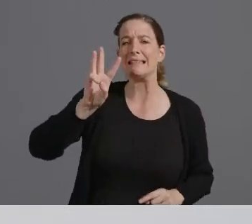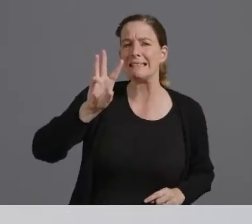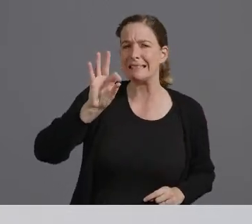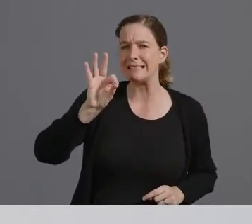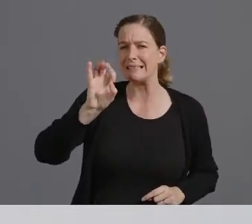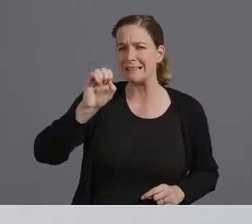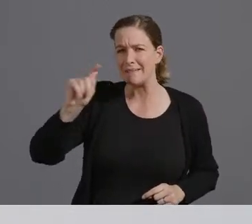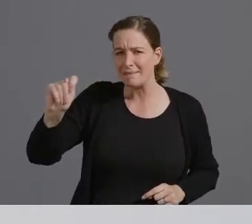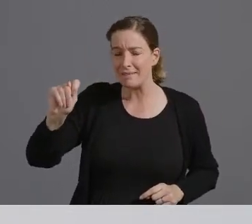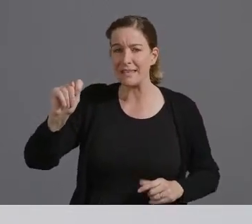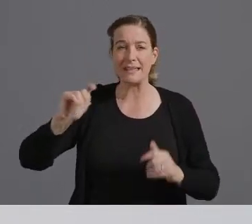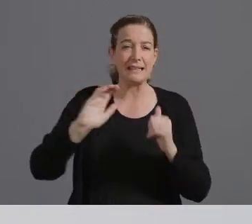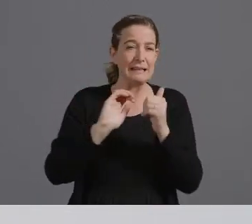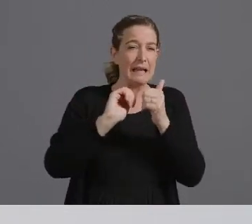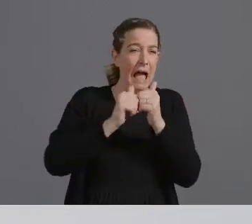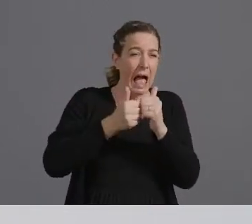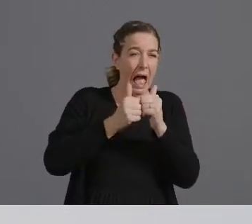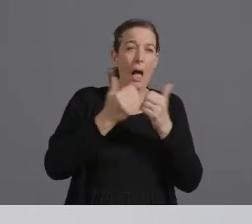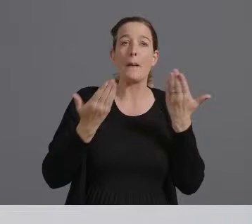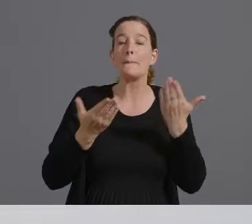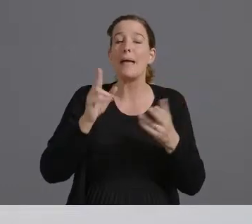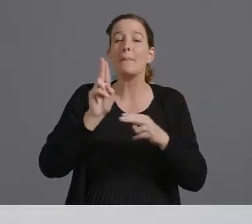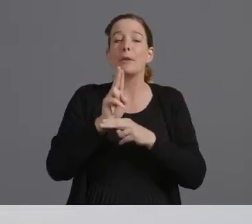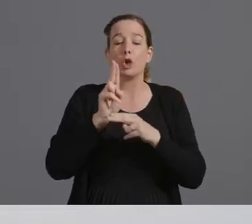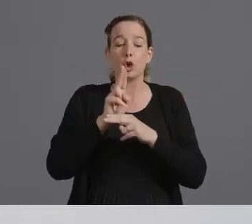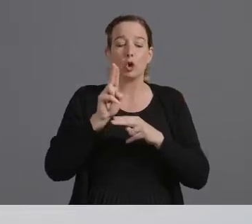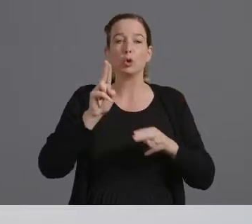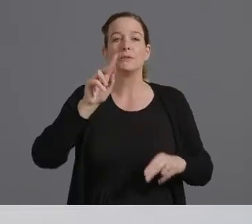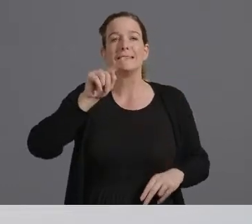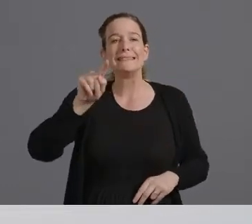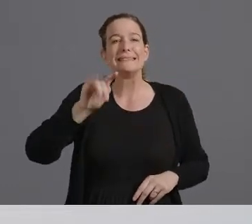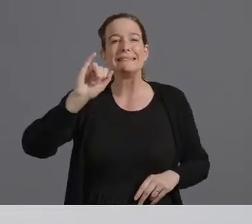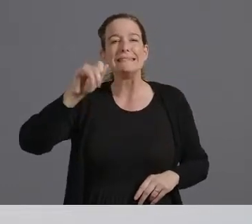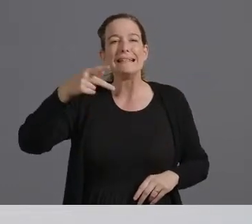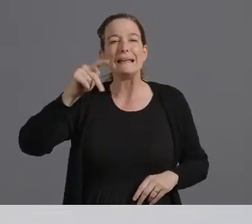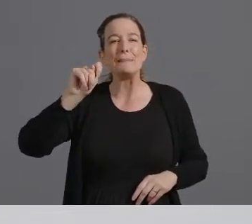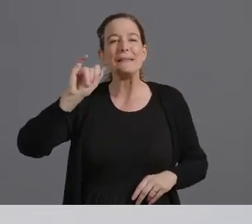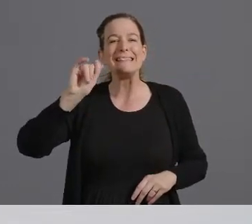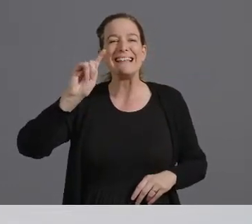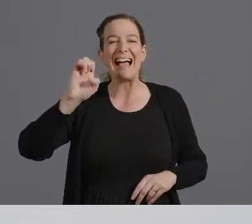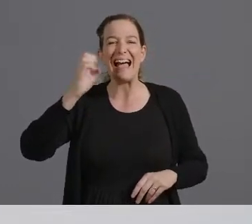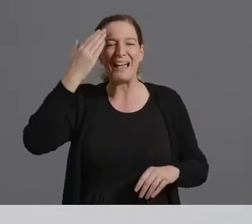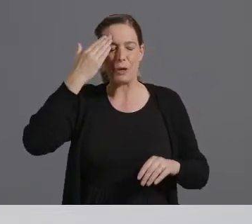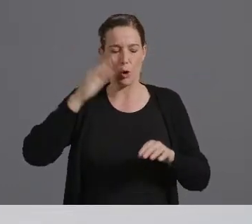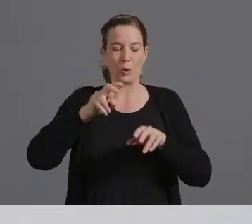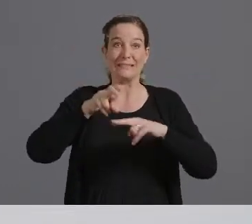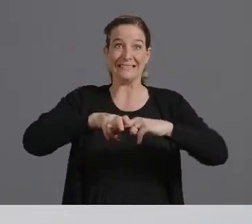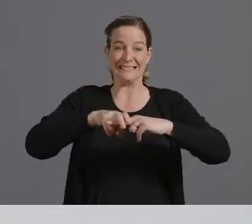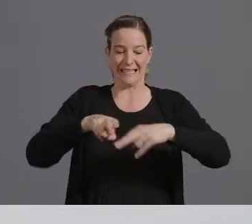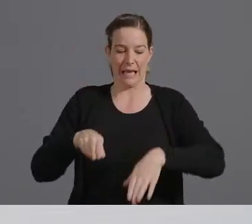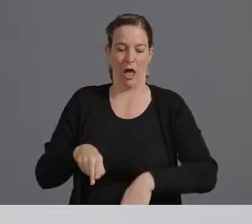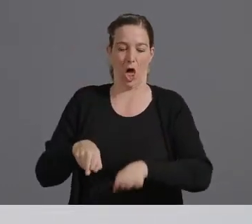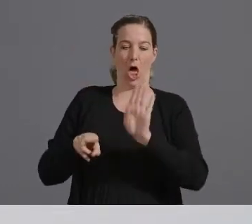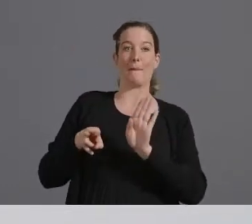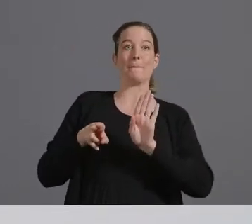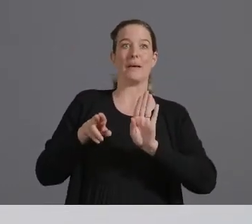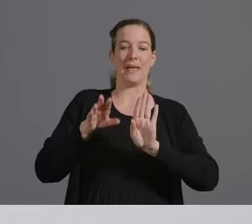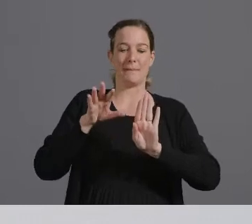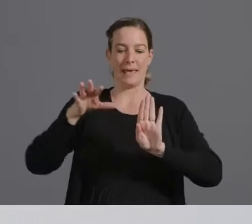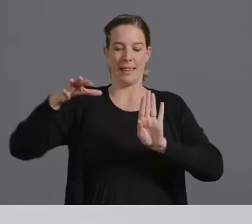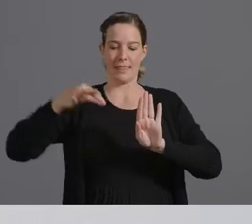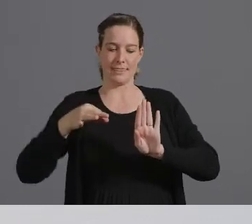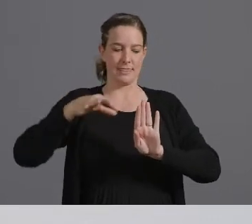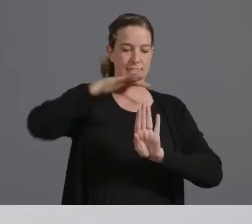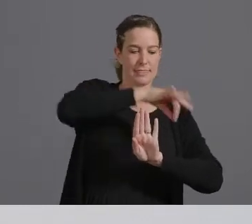using zip ties to keep the seats up so people can't move seats, and they're restricted to their seating pod. It does require masking. And so